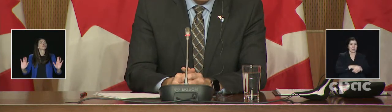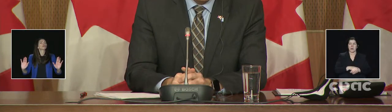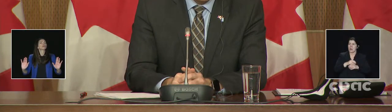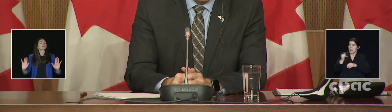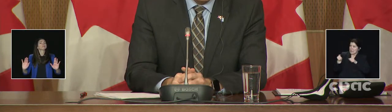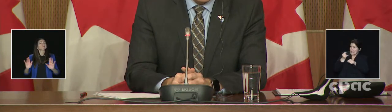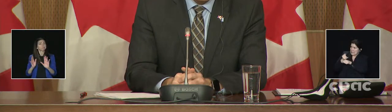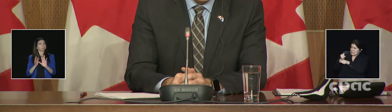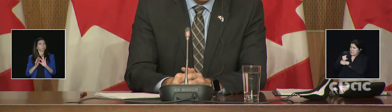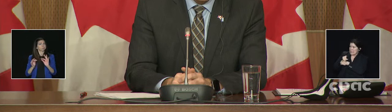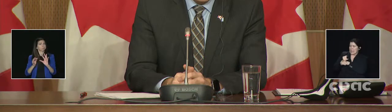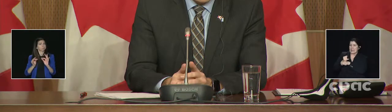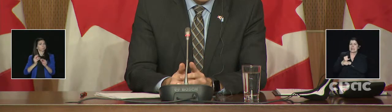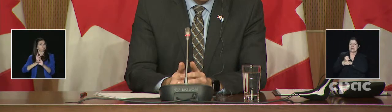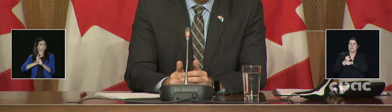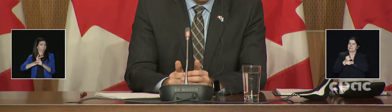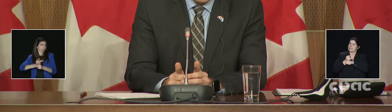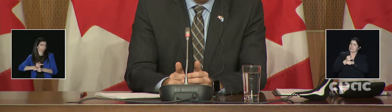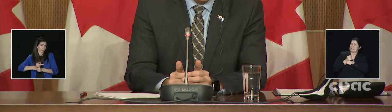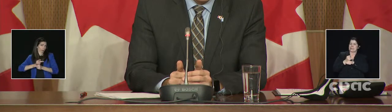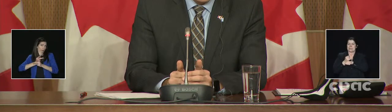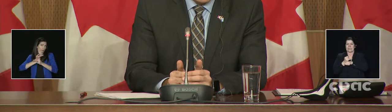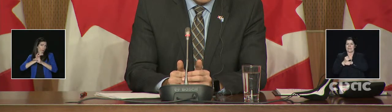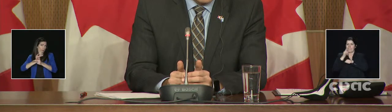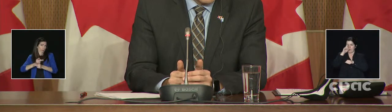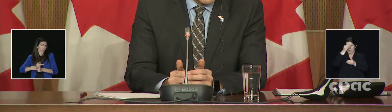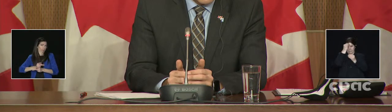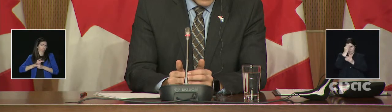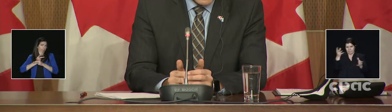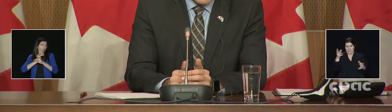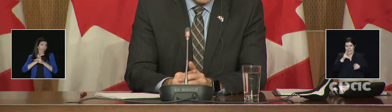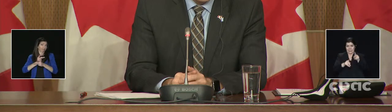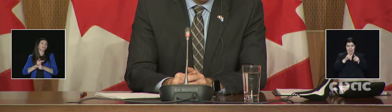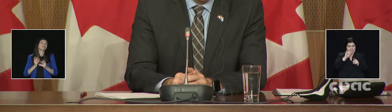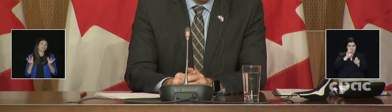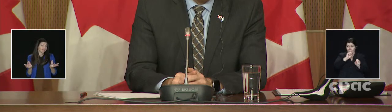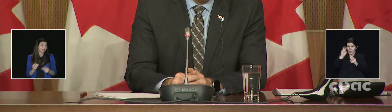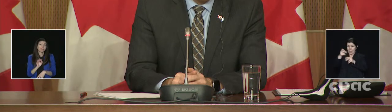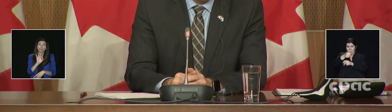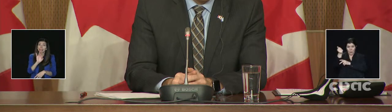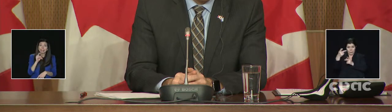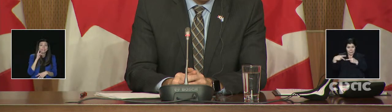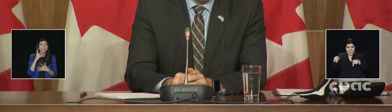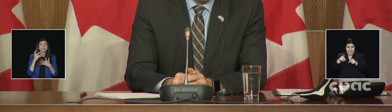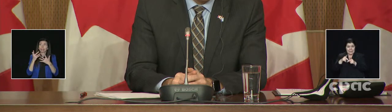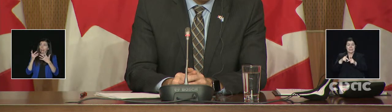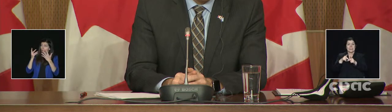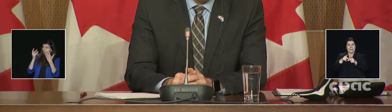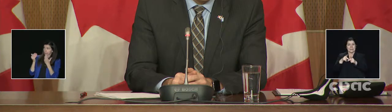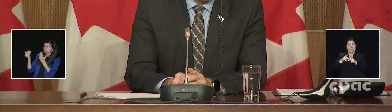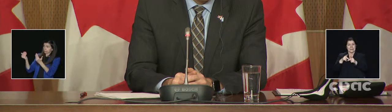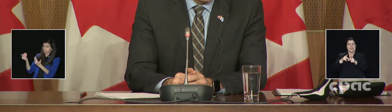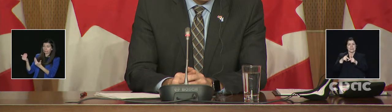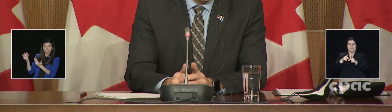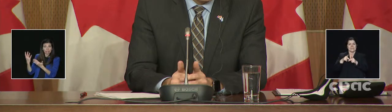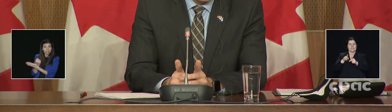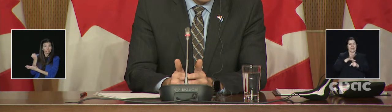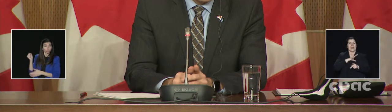that traveling outside of Canada, as I said, comes with risk and